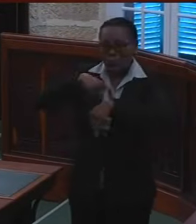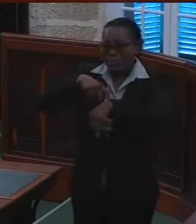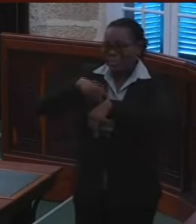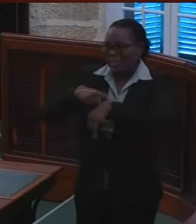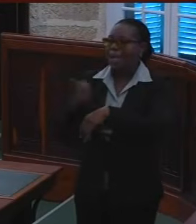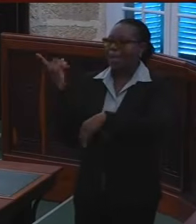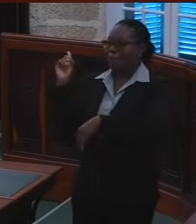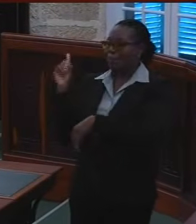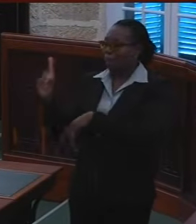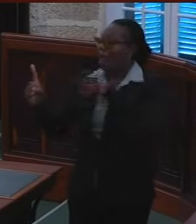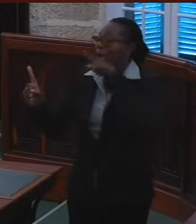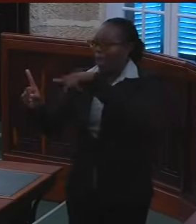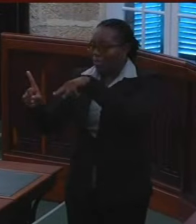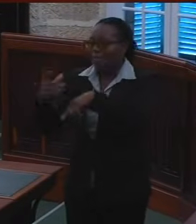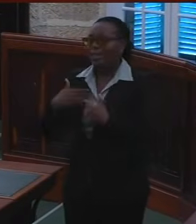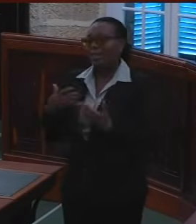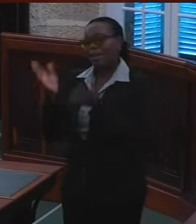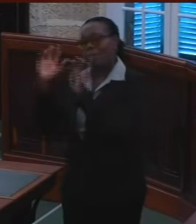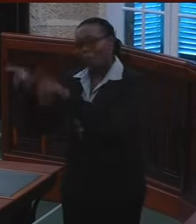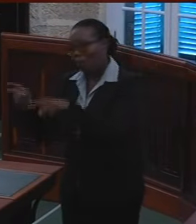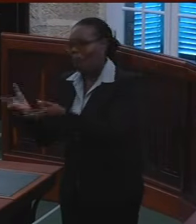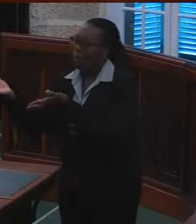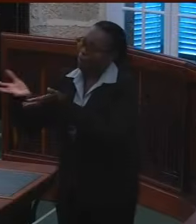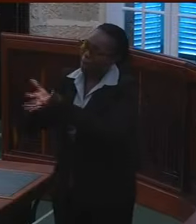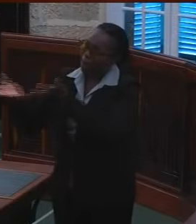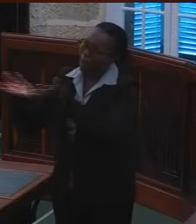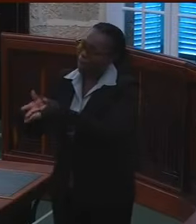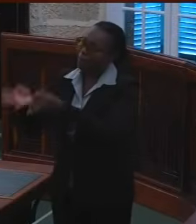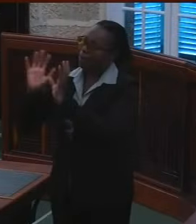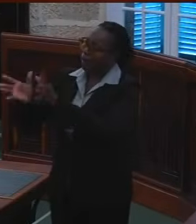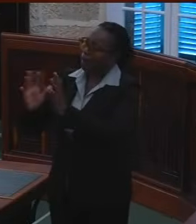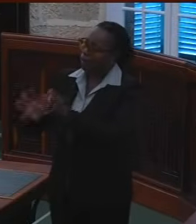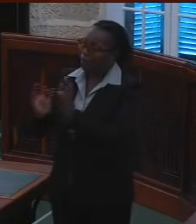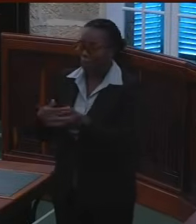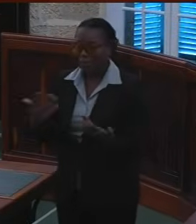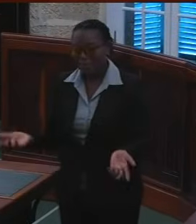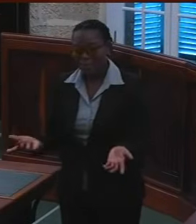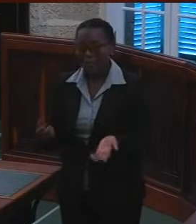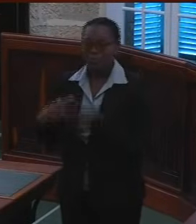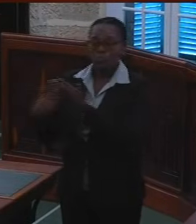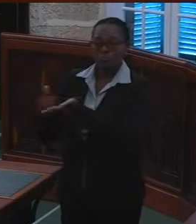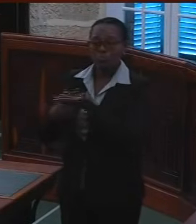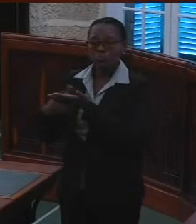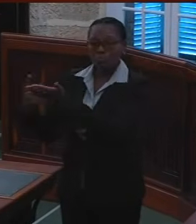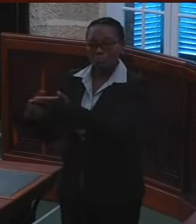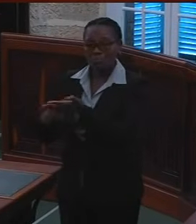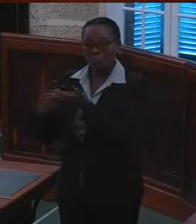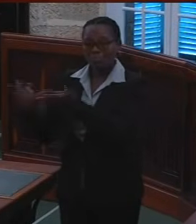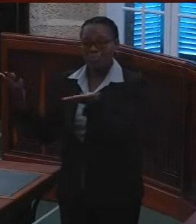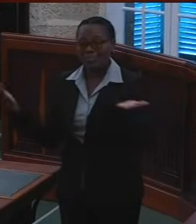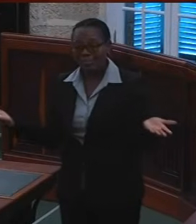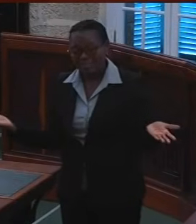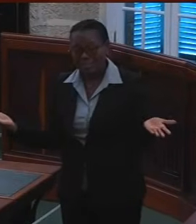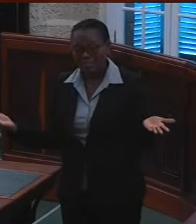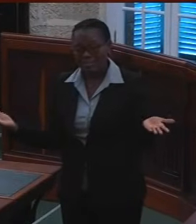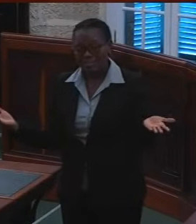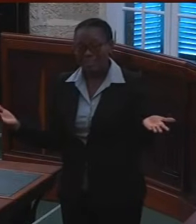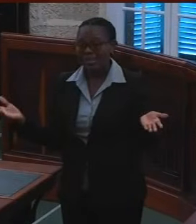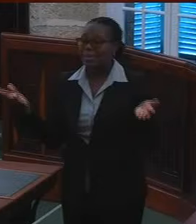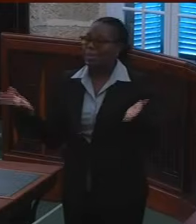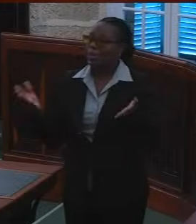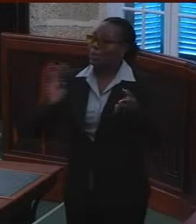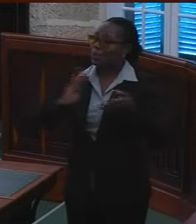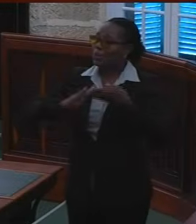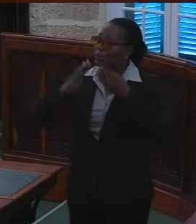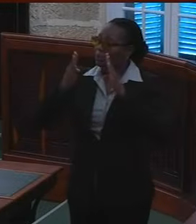conversation, communion if necessary. But they would meet and they would talk and they would have their own vibe, Mr. Speaker, sir. Community